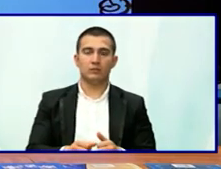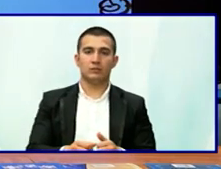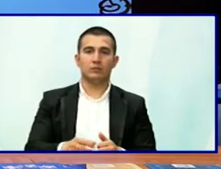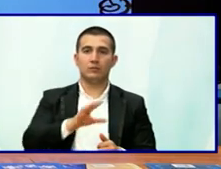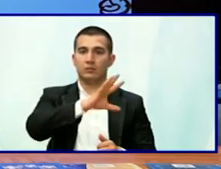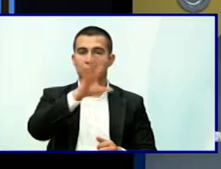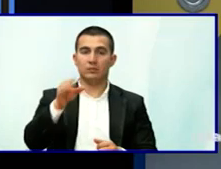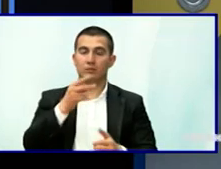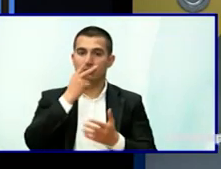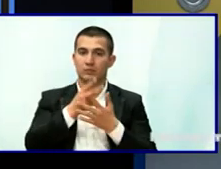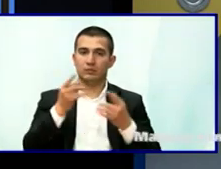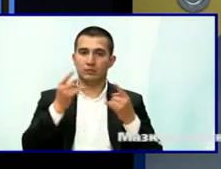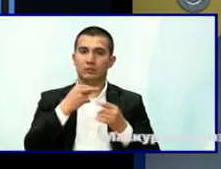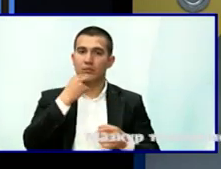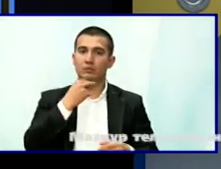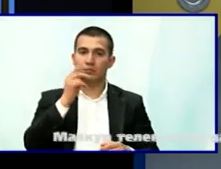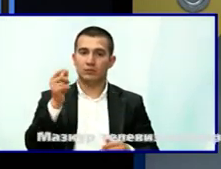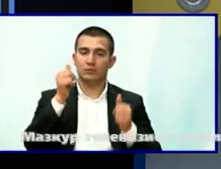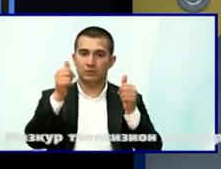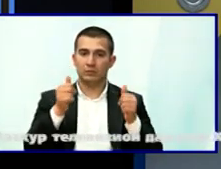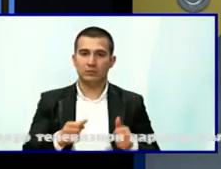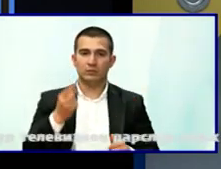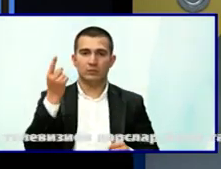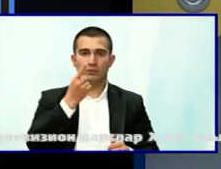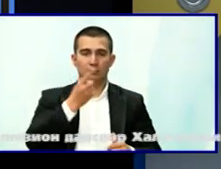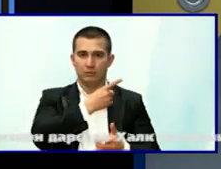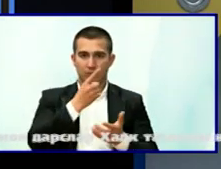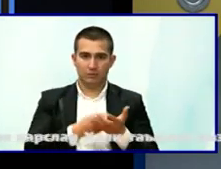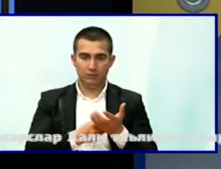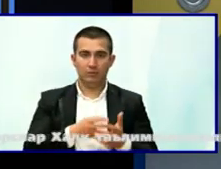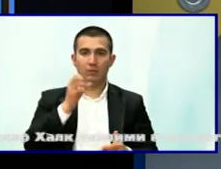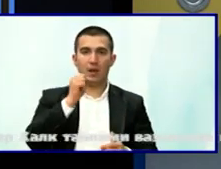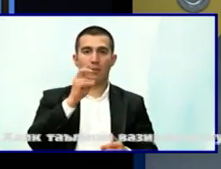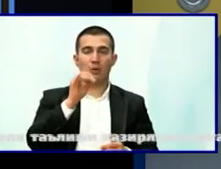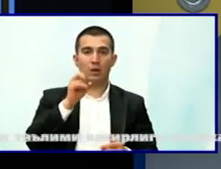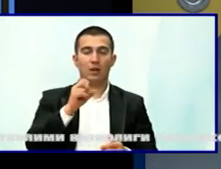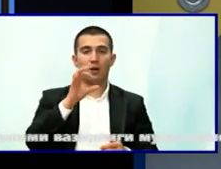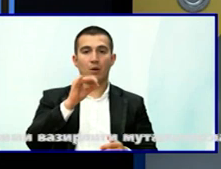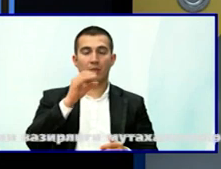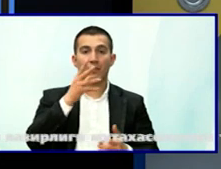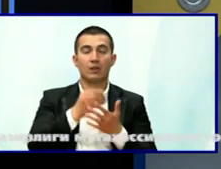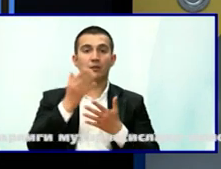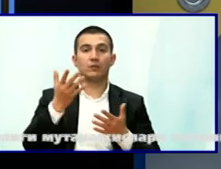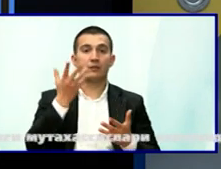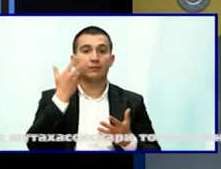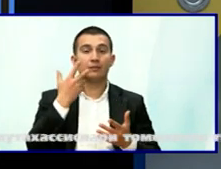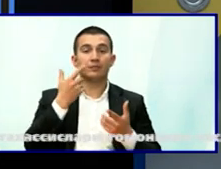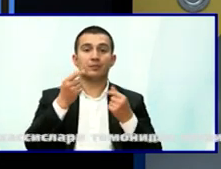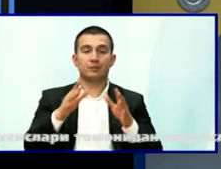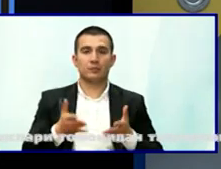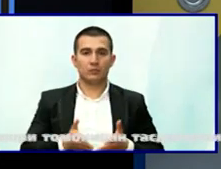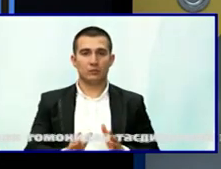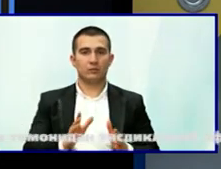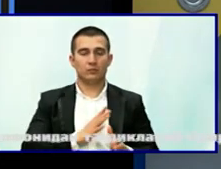Diqqatingizni ekranga qaratinglar. Birinchi savol. Abdulla Oripov qachon va qayerda tug'ilgan?